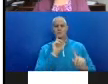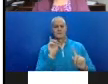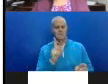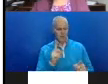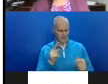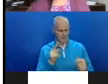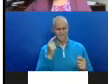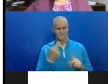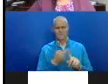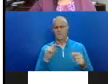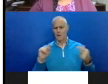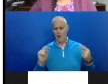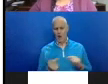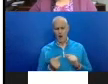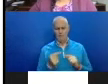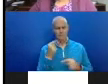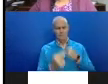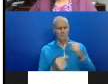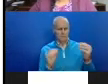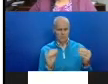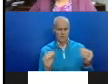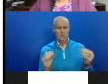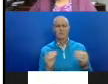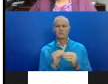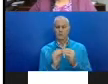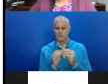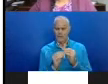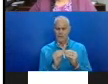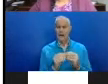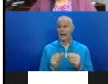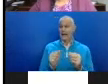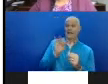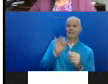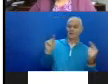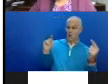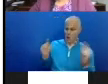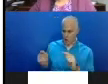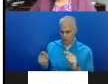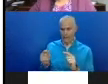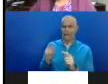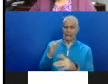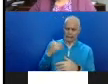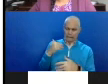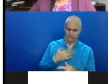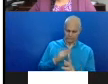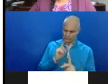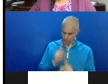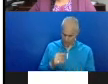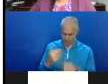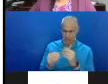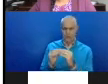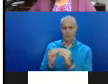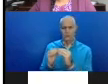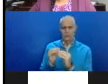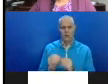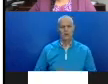harmed in a way that leads to repair, and when they've done harm in a way that leads to repair. So the third phase is about really being able to repair harm in